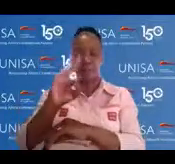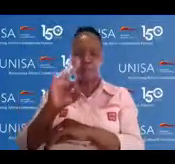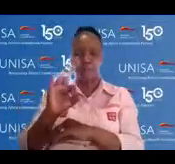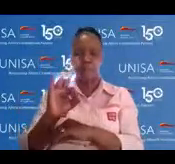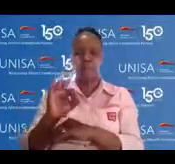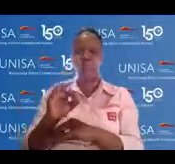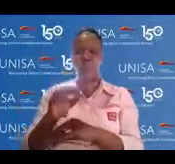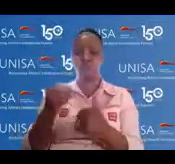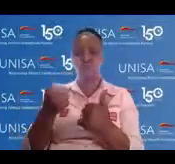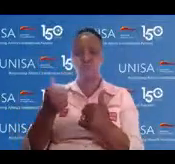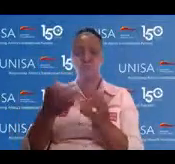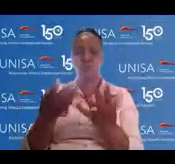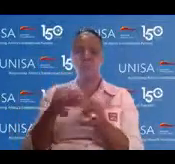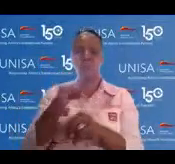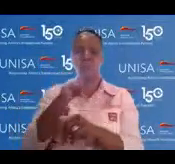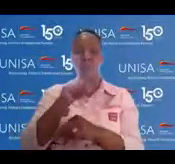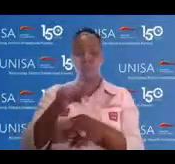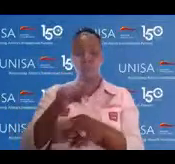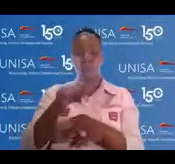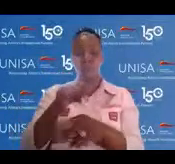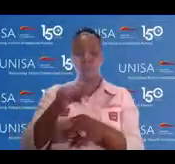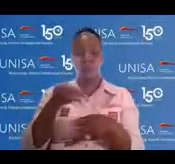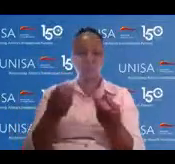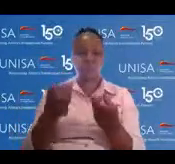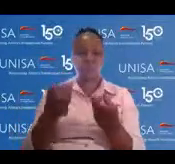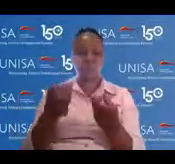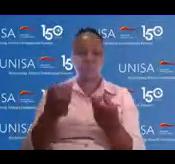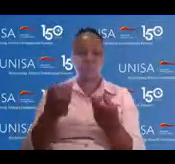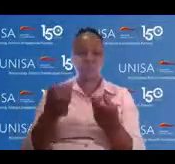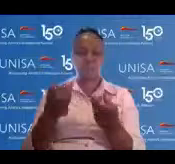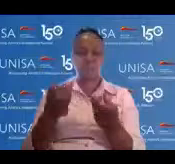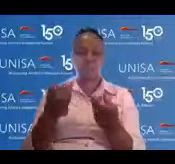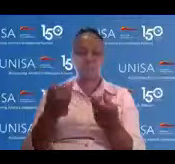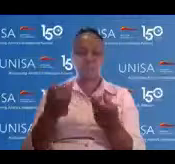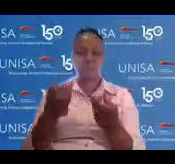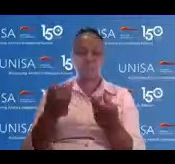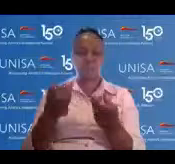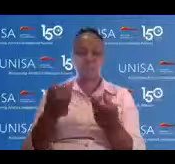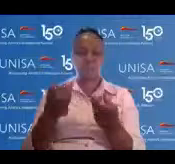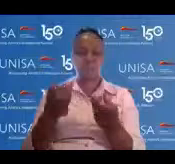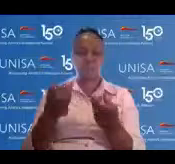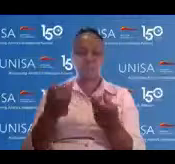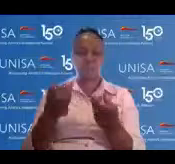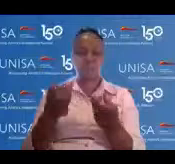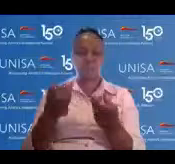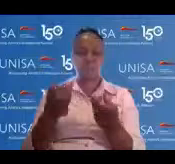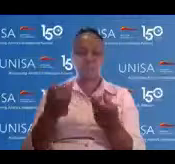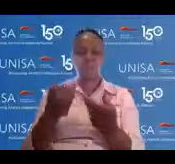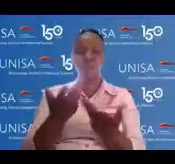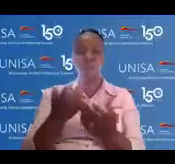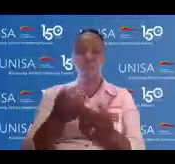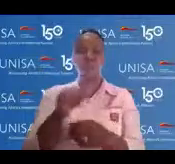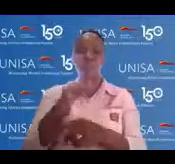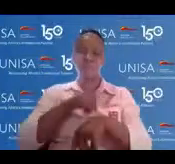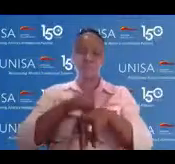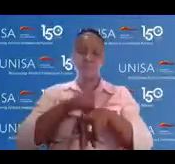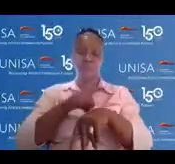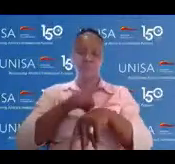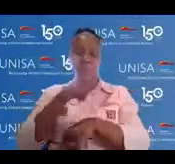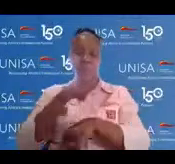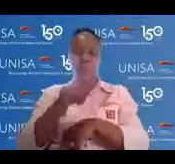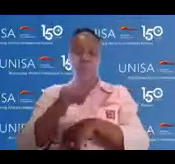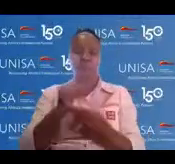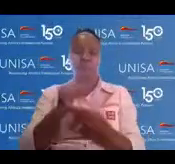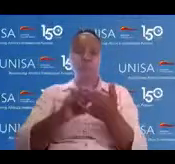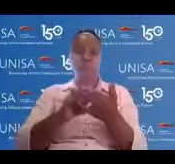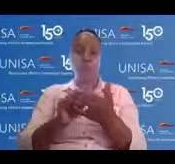case, to upload it successfully, you get your QR code. Now, during this time, you've been typing out